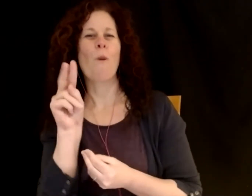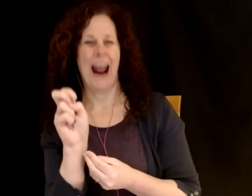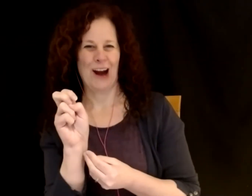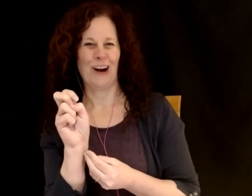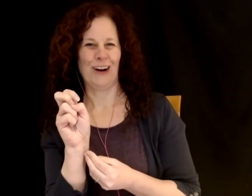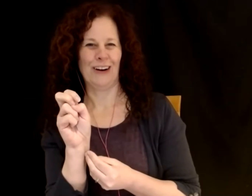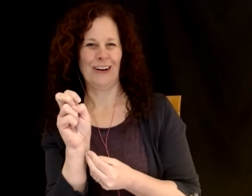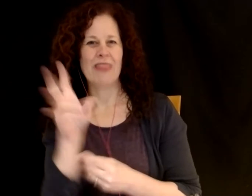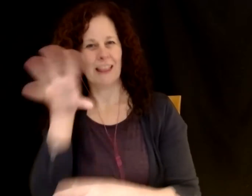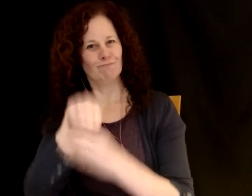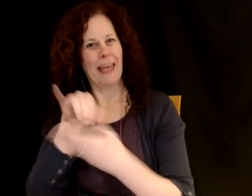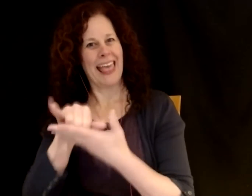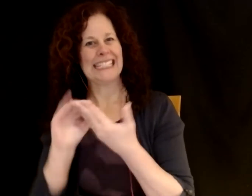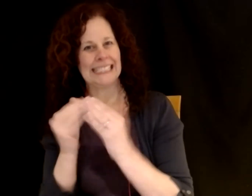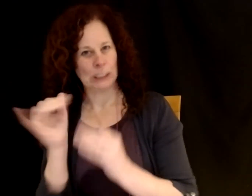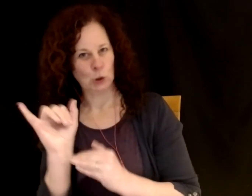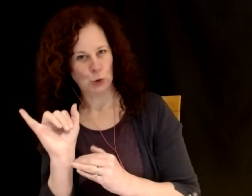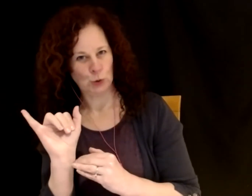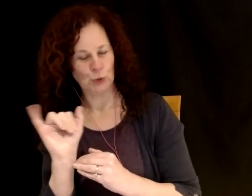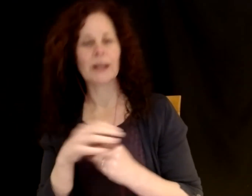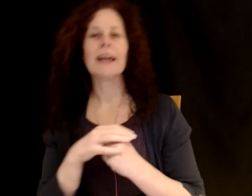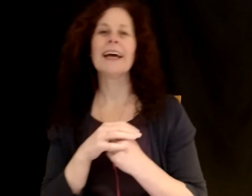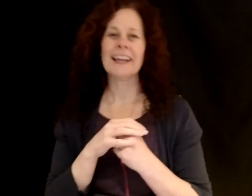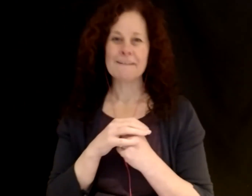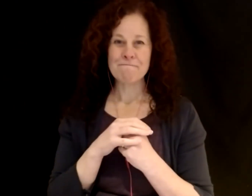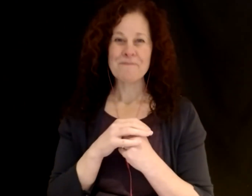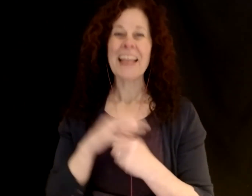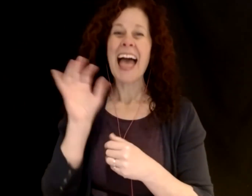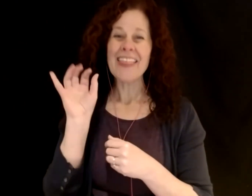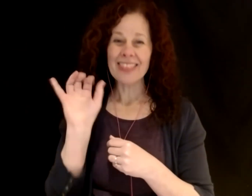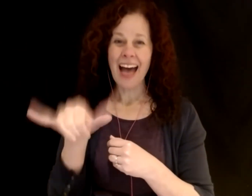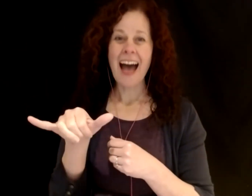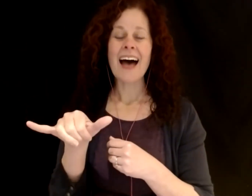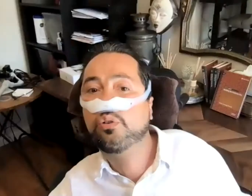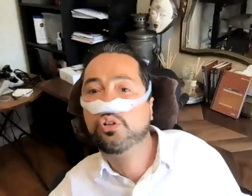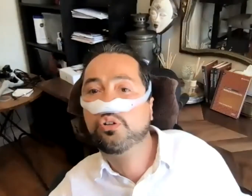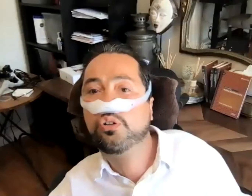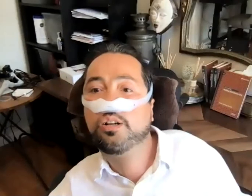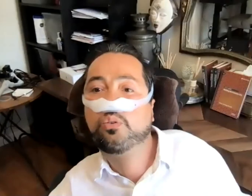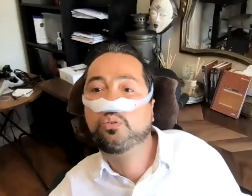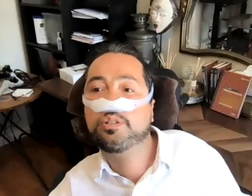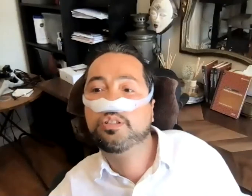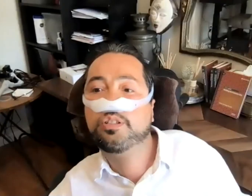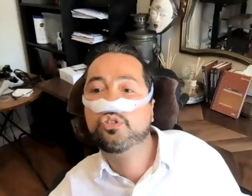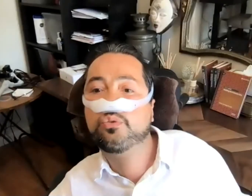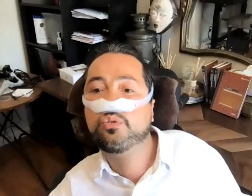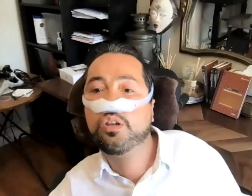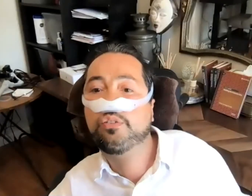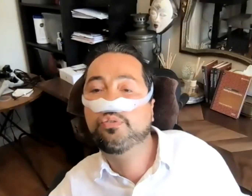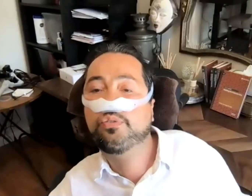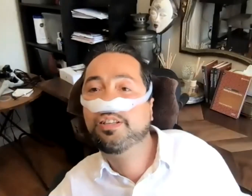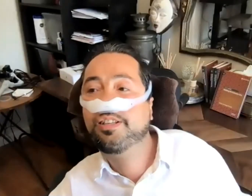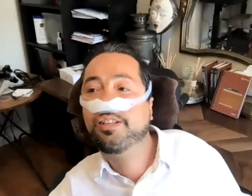city. And that incorporates the issues of culture, that incorporates the